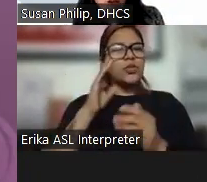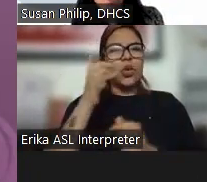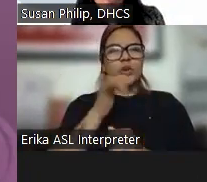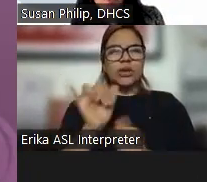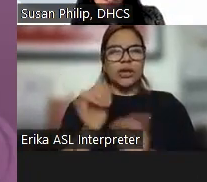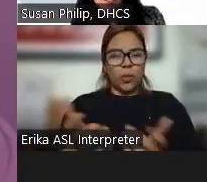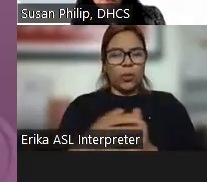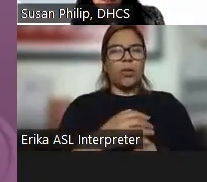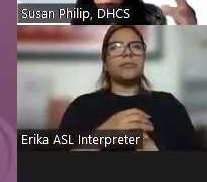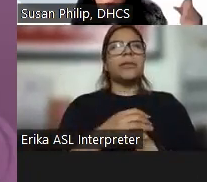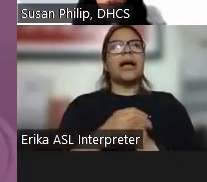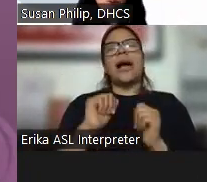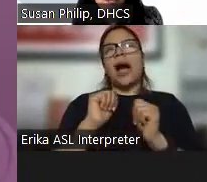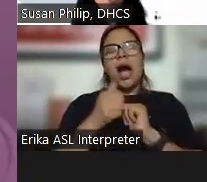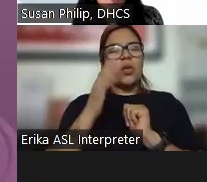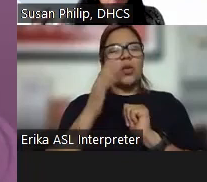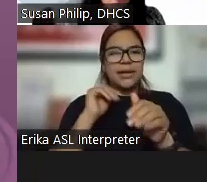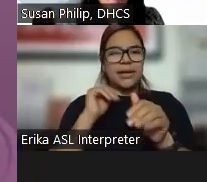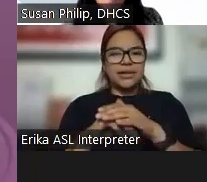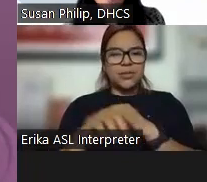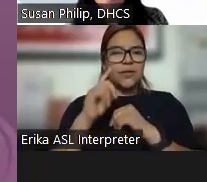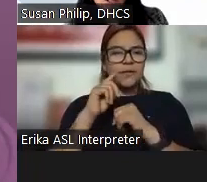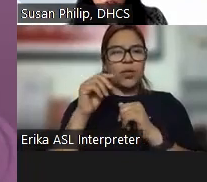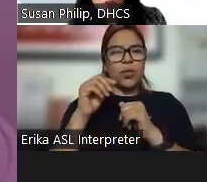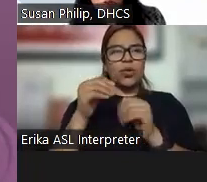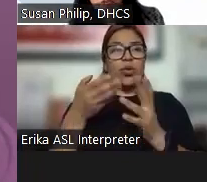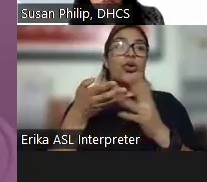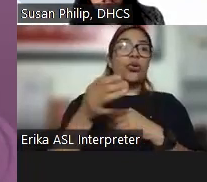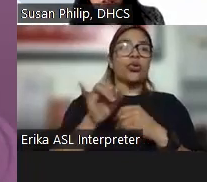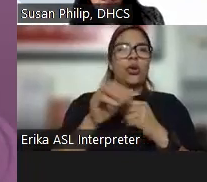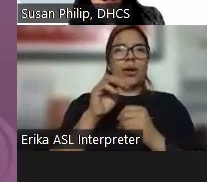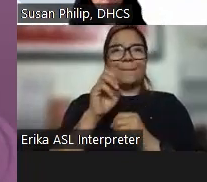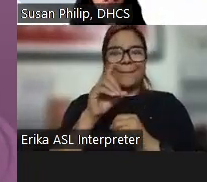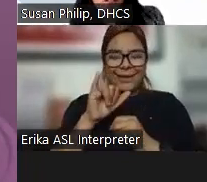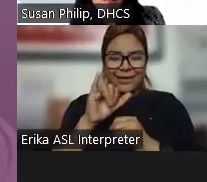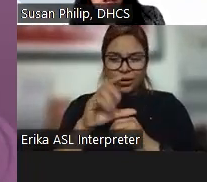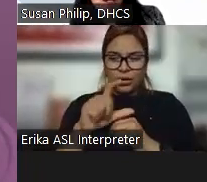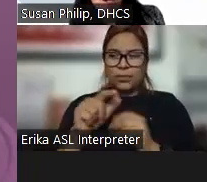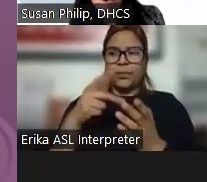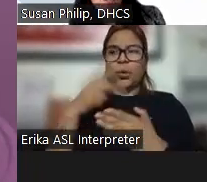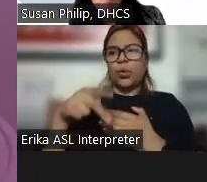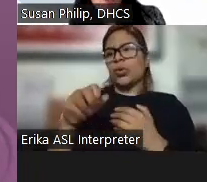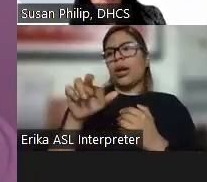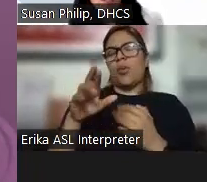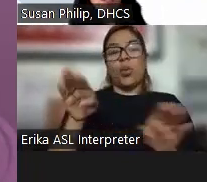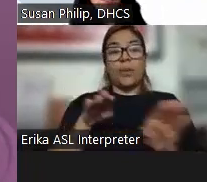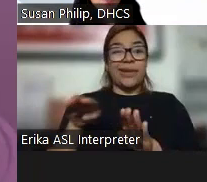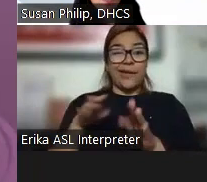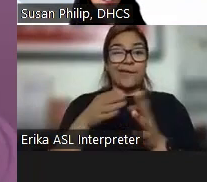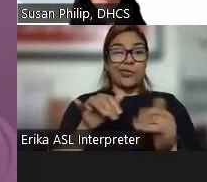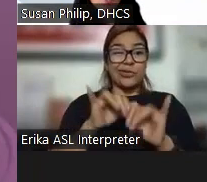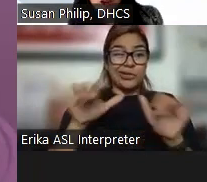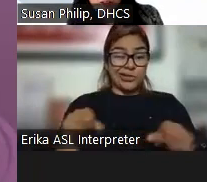and how will they be available through our managed care program, as well as through our behavioral health system.